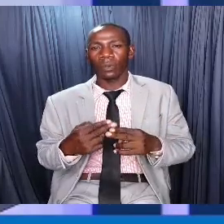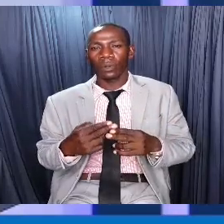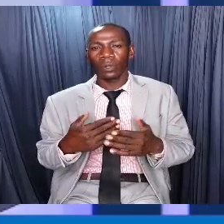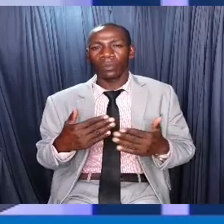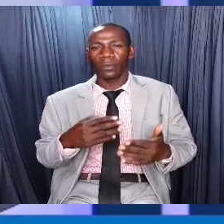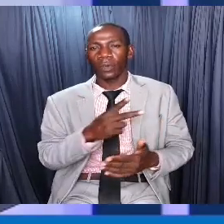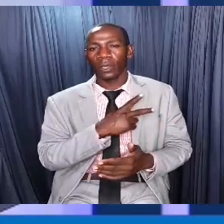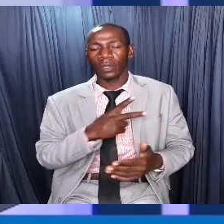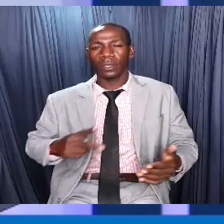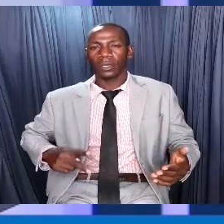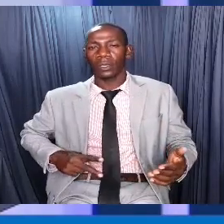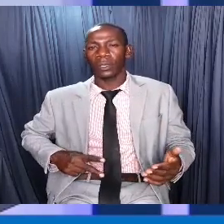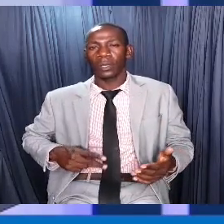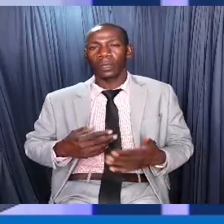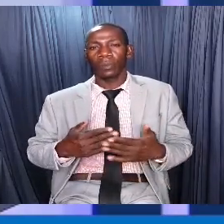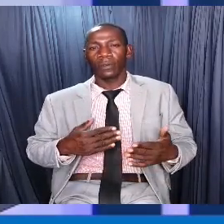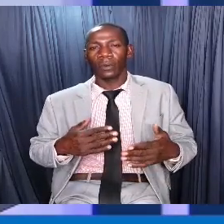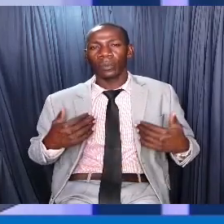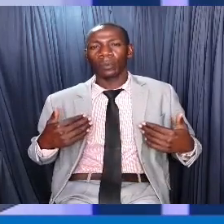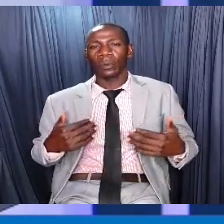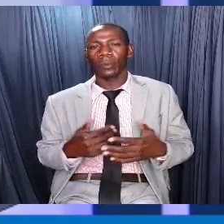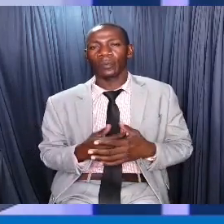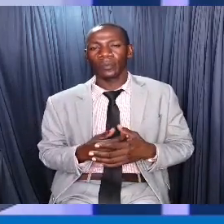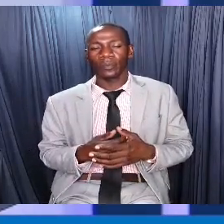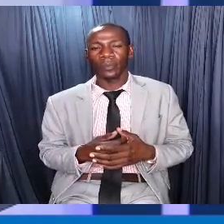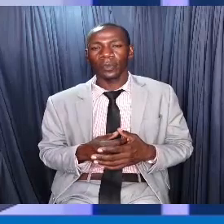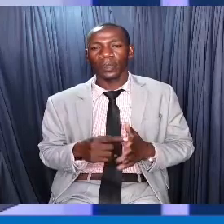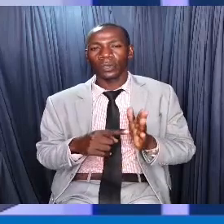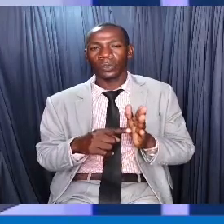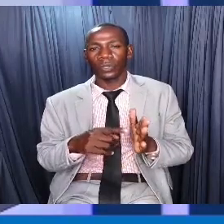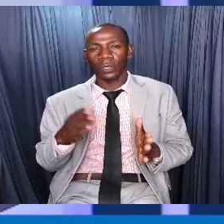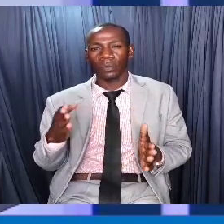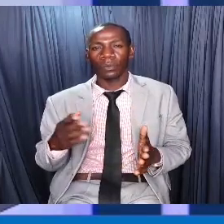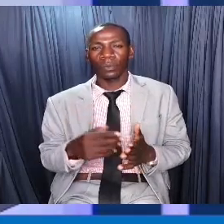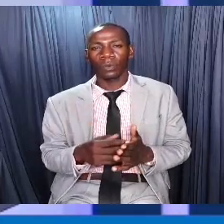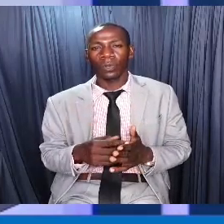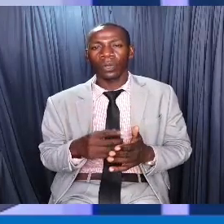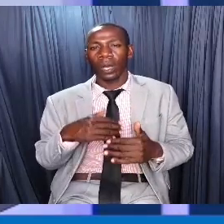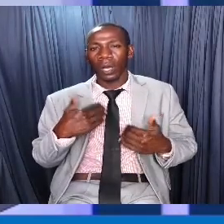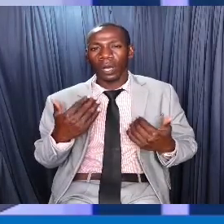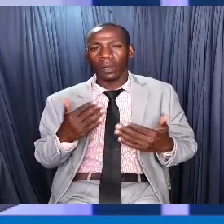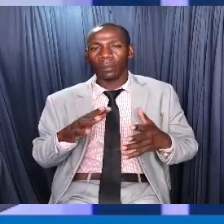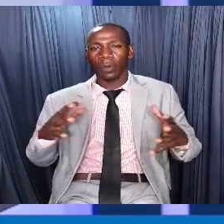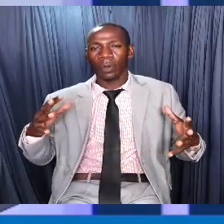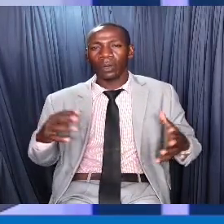Mbele ya wafalme. Before the kings. Na mbele ya mataifa. And before the heathens. Nami nitamuonyesha. And I'll show him. Yalivyo mengi. Much more.